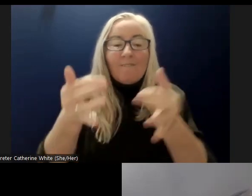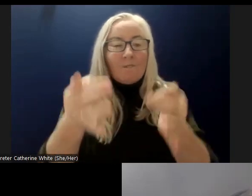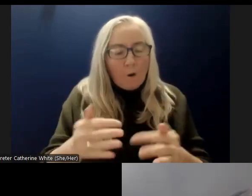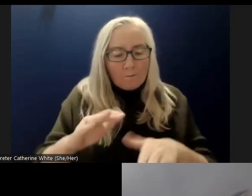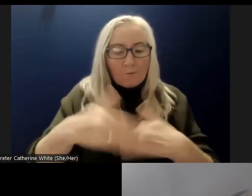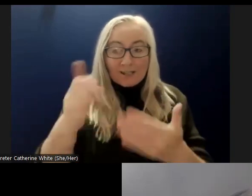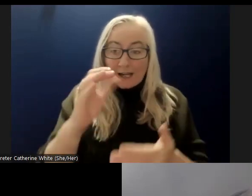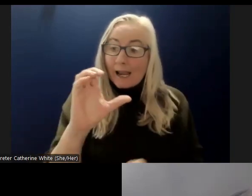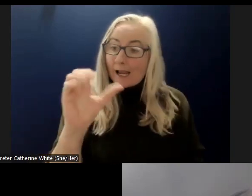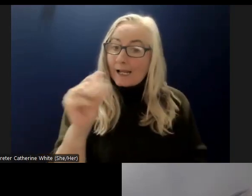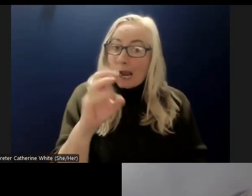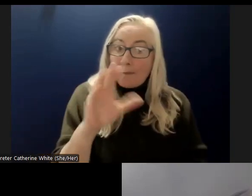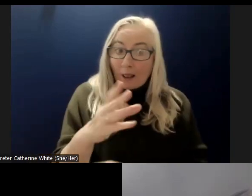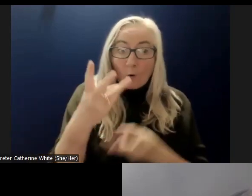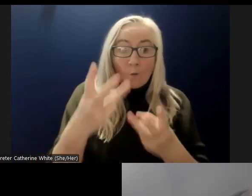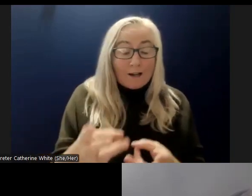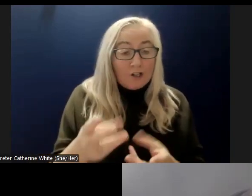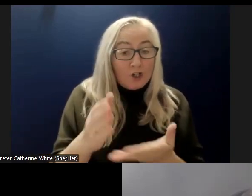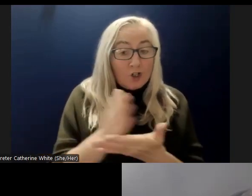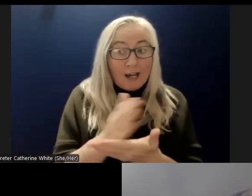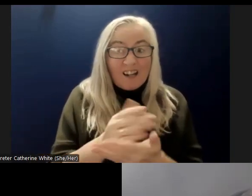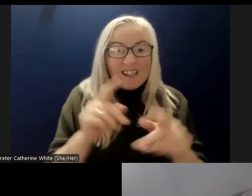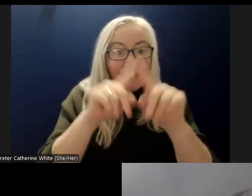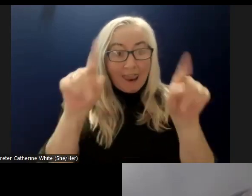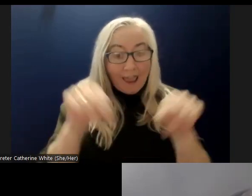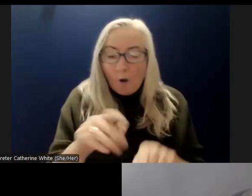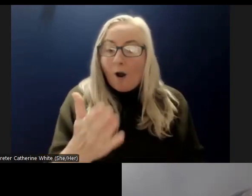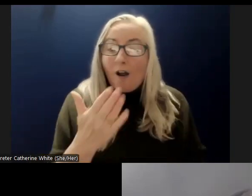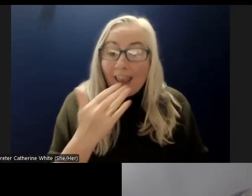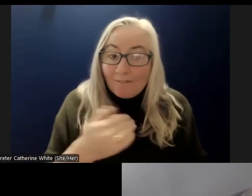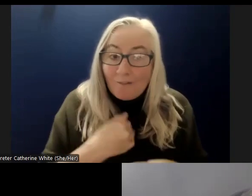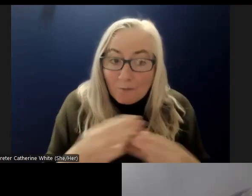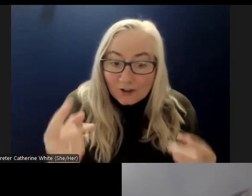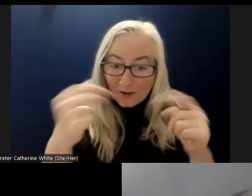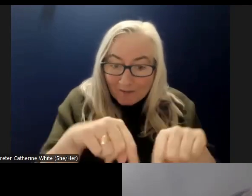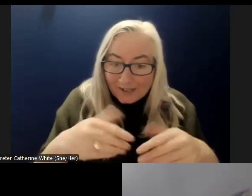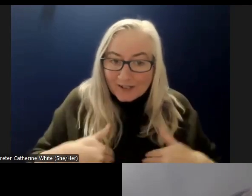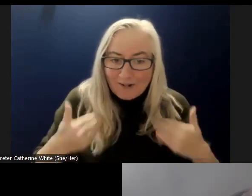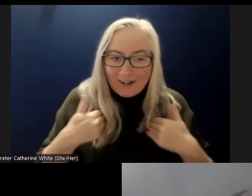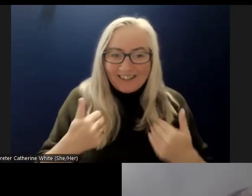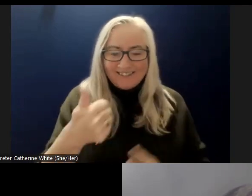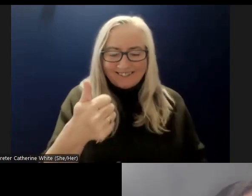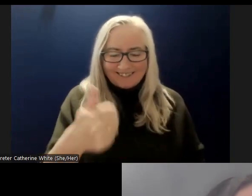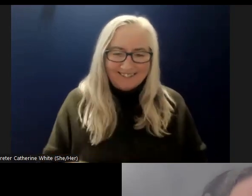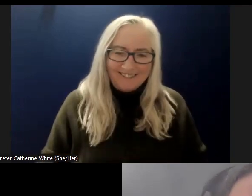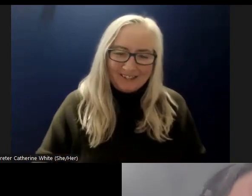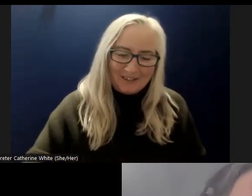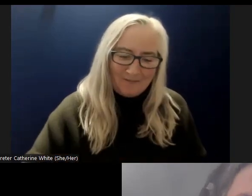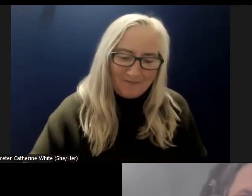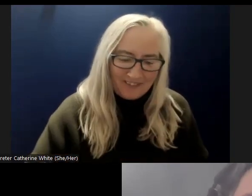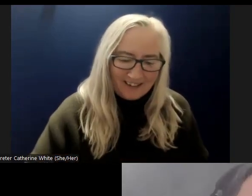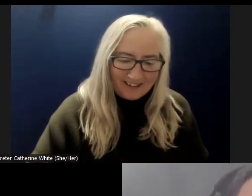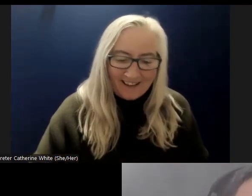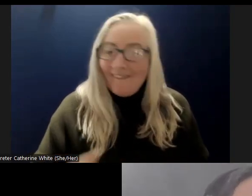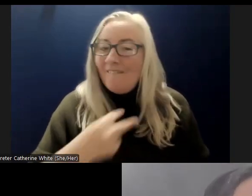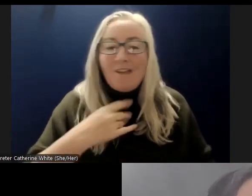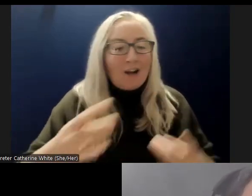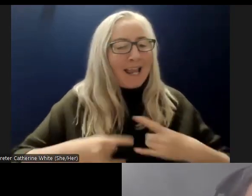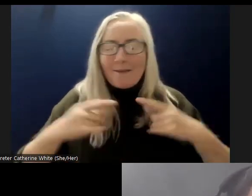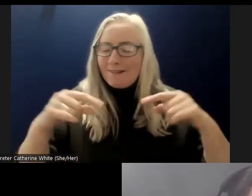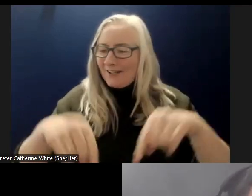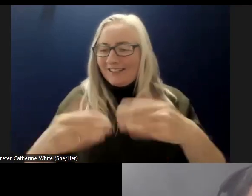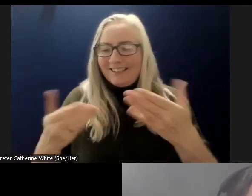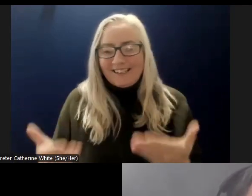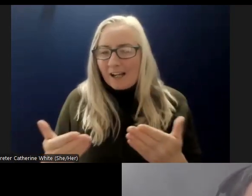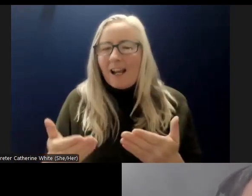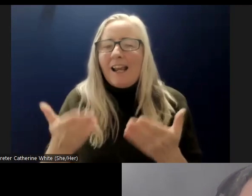Carmel, do you want to share your slides there? And thank you so much for being with us here this morning. Thanks. Very happy to be here, Emer. Thank you.